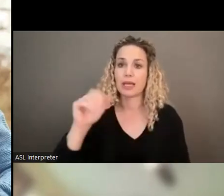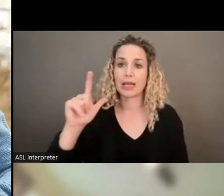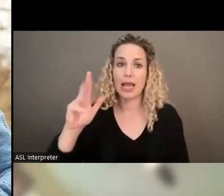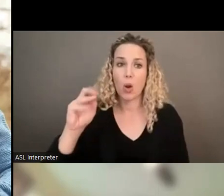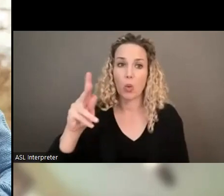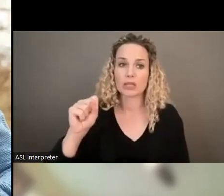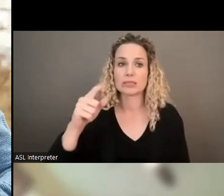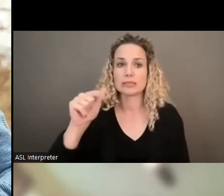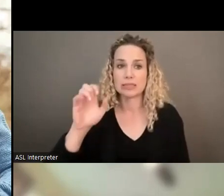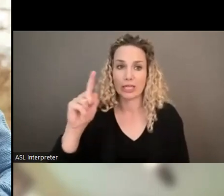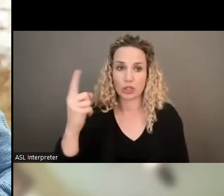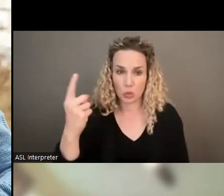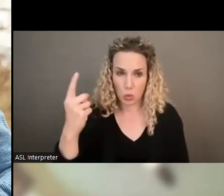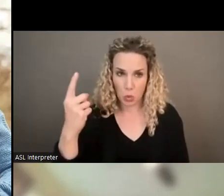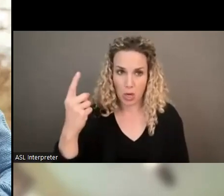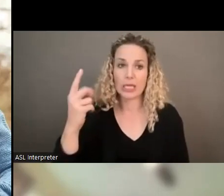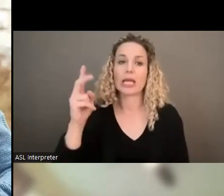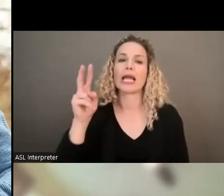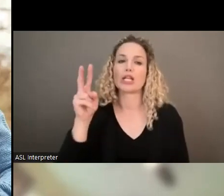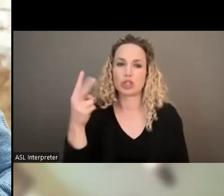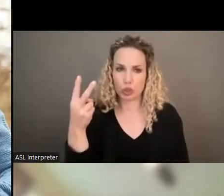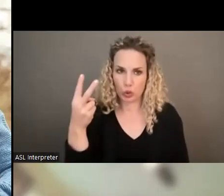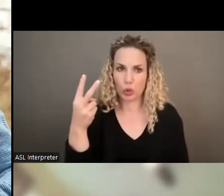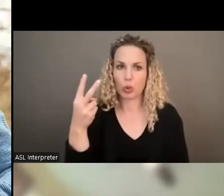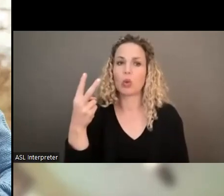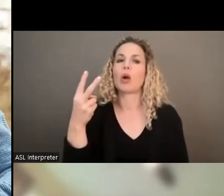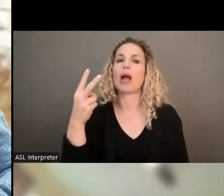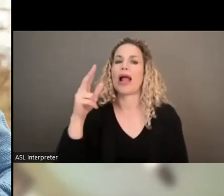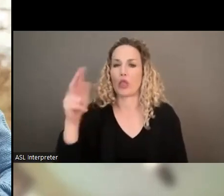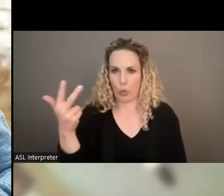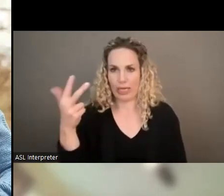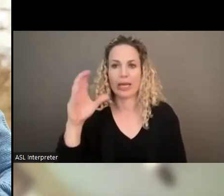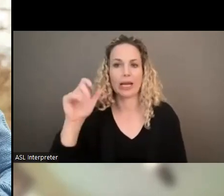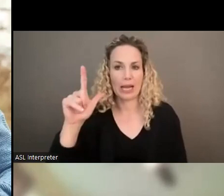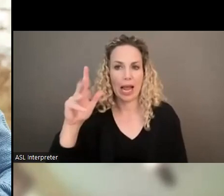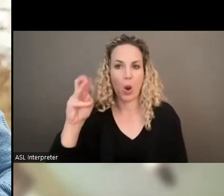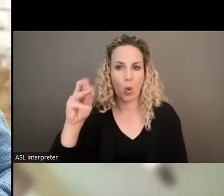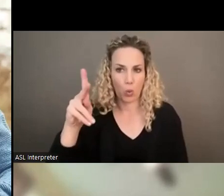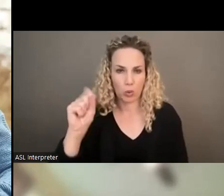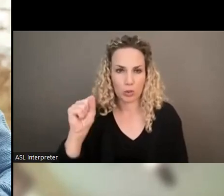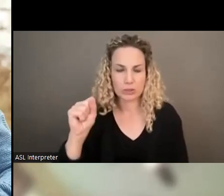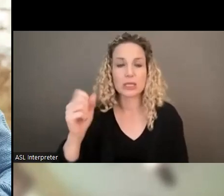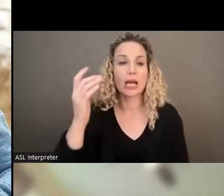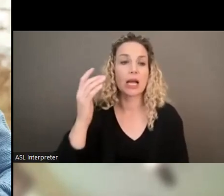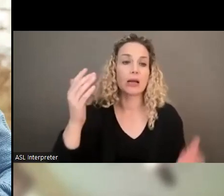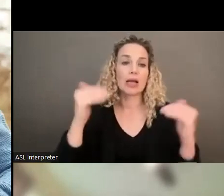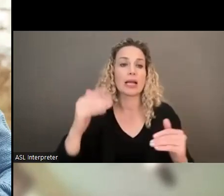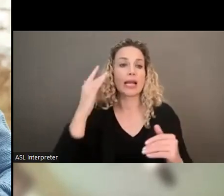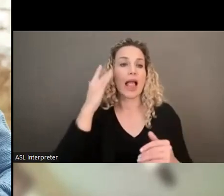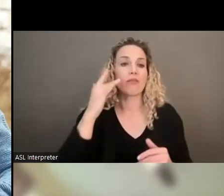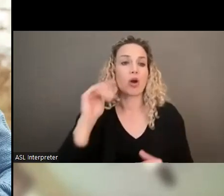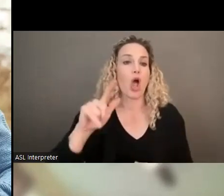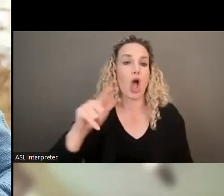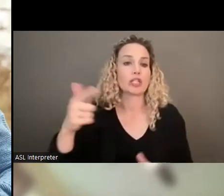1, CalWORKS Stage 2, and CalWORKS Stage 3, the California Alternative Payment